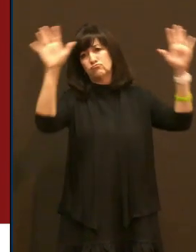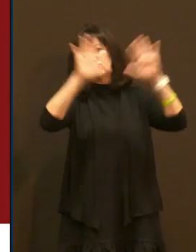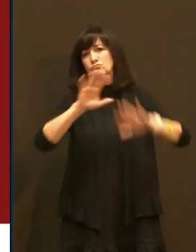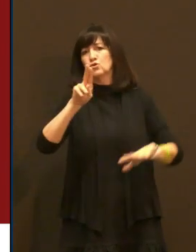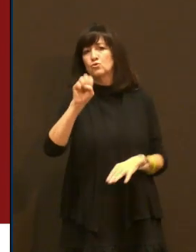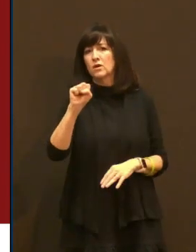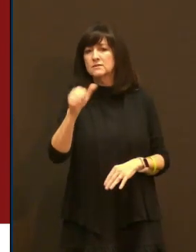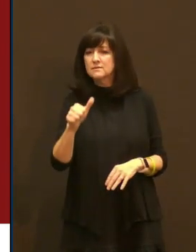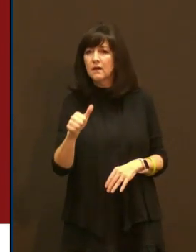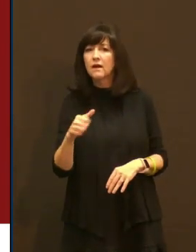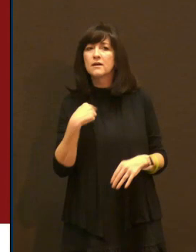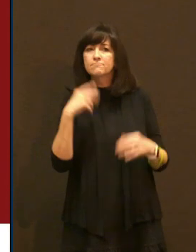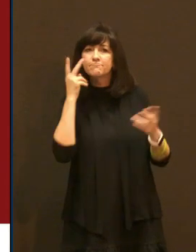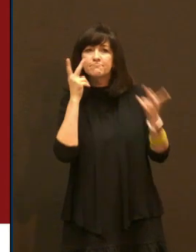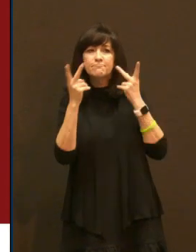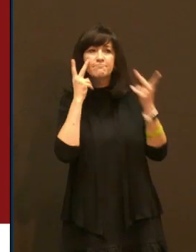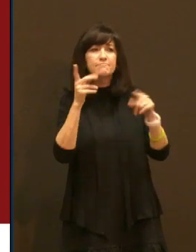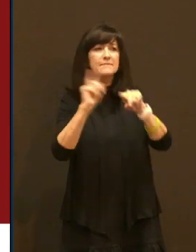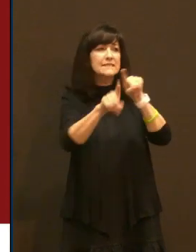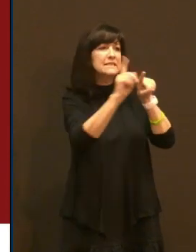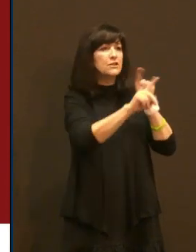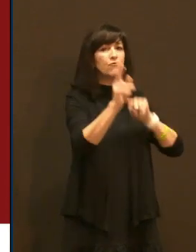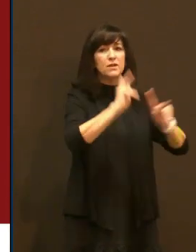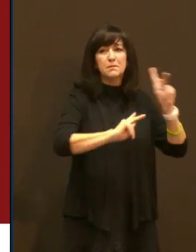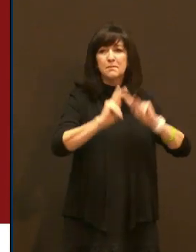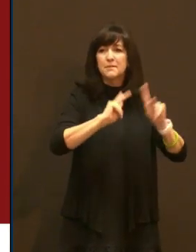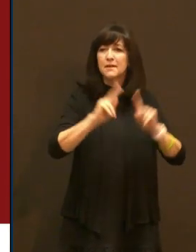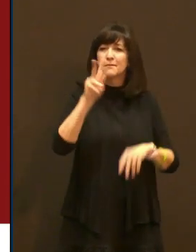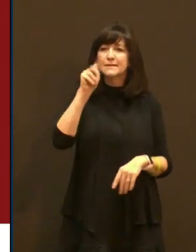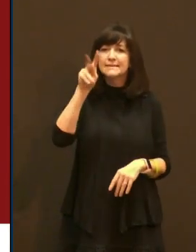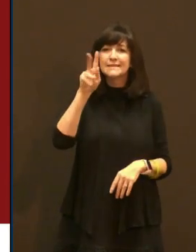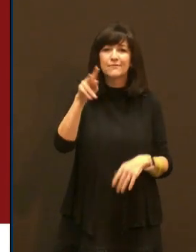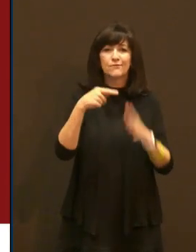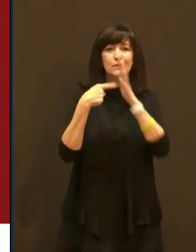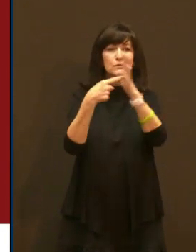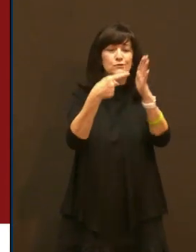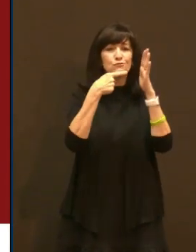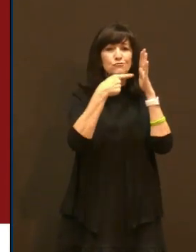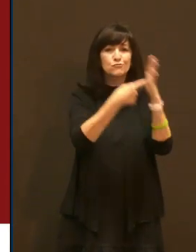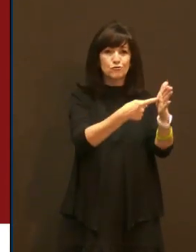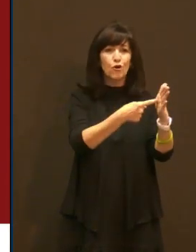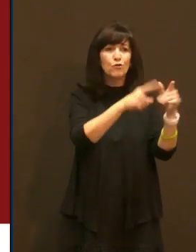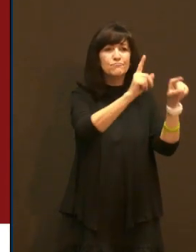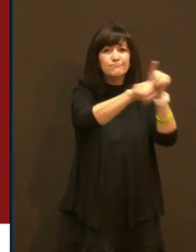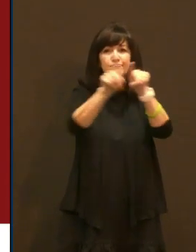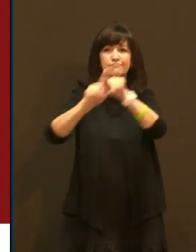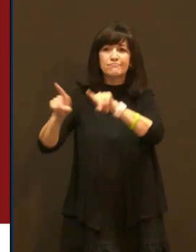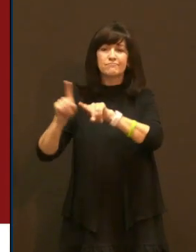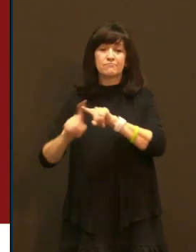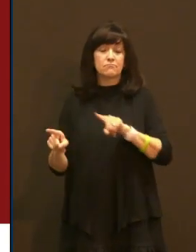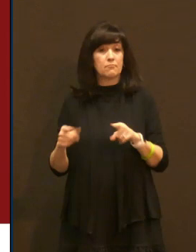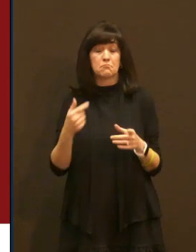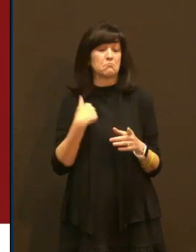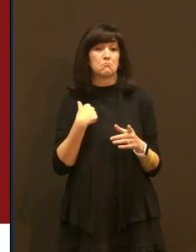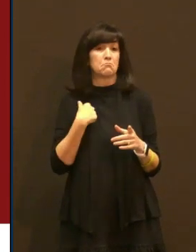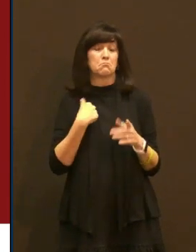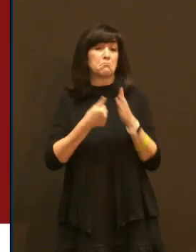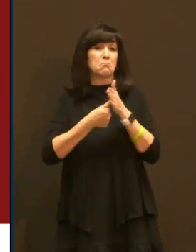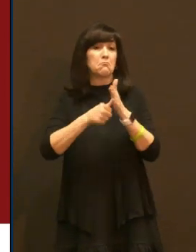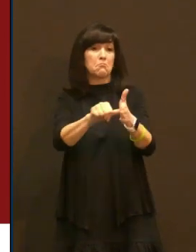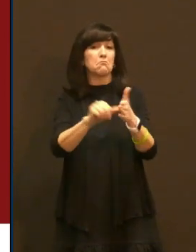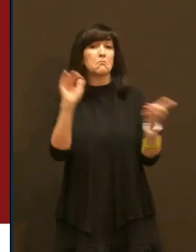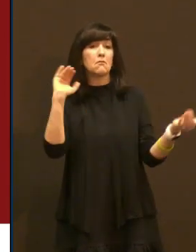they've been on television, folks have seen those, and I only point out that contrast to